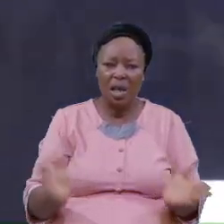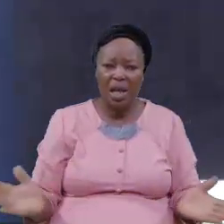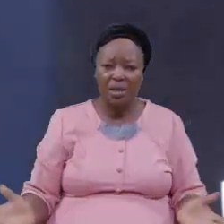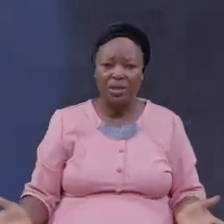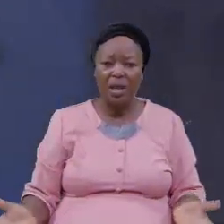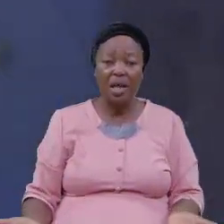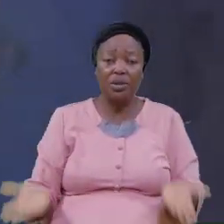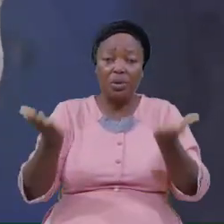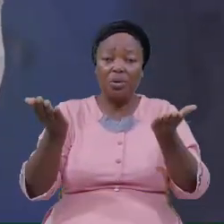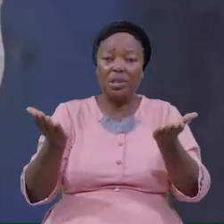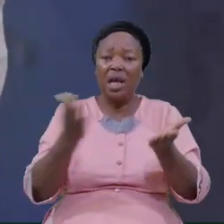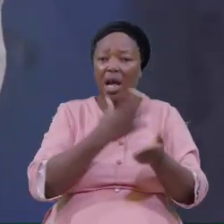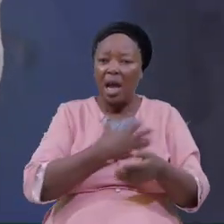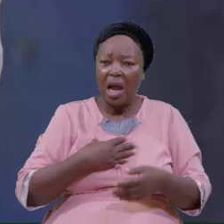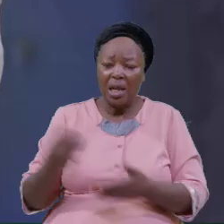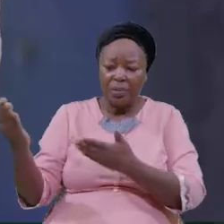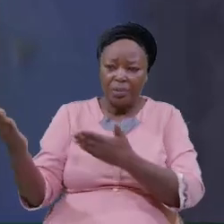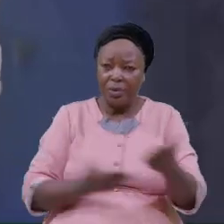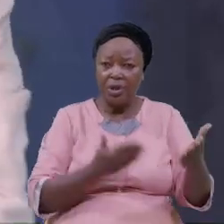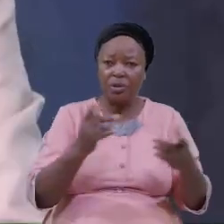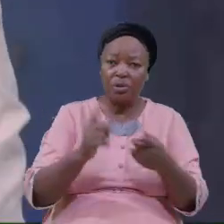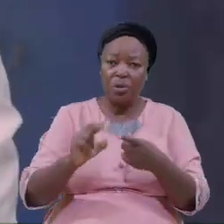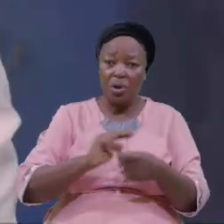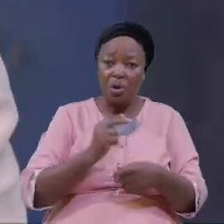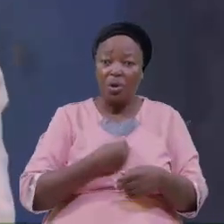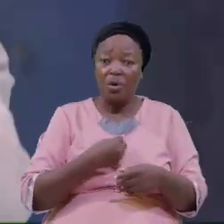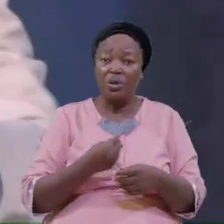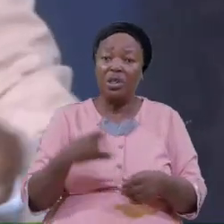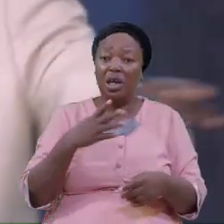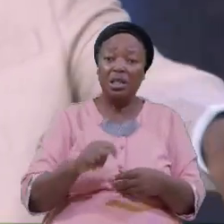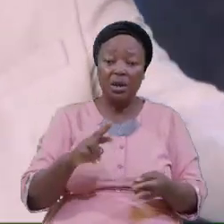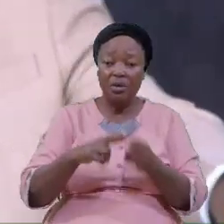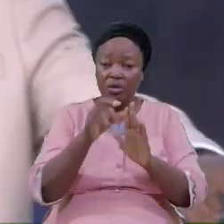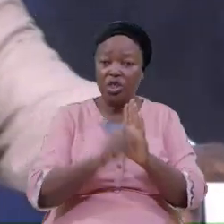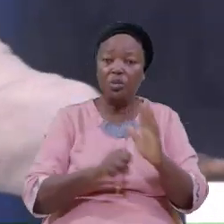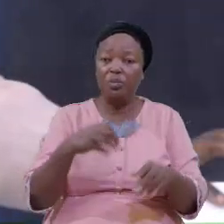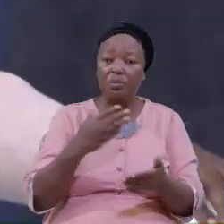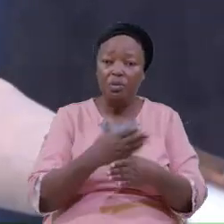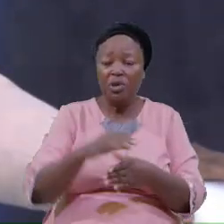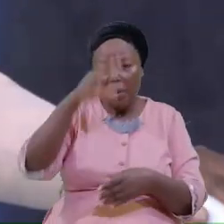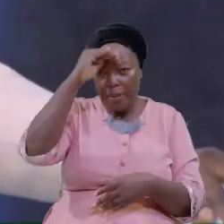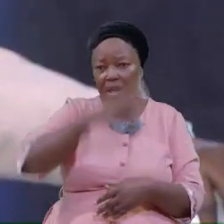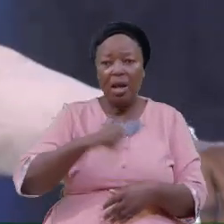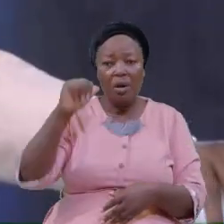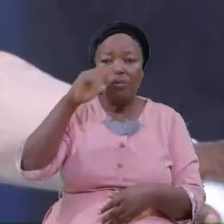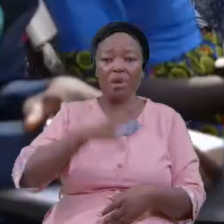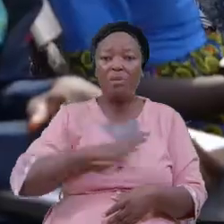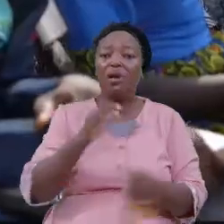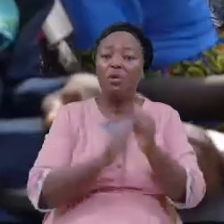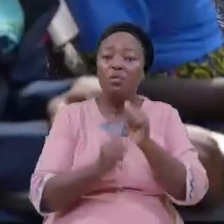the limelight the relationship between men and women which are